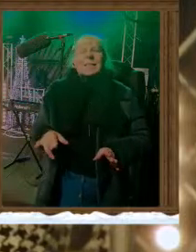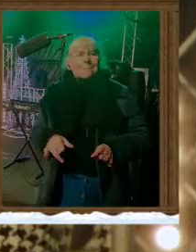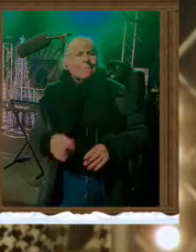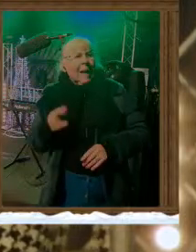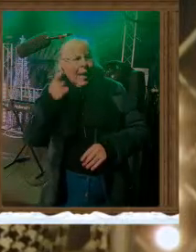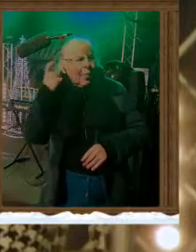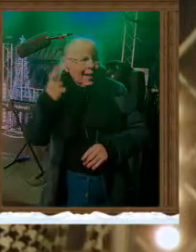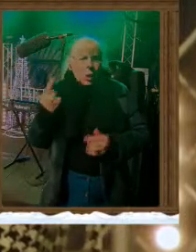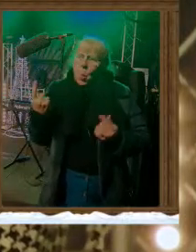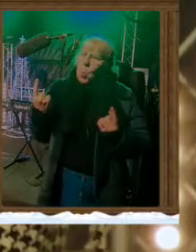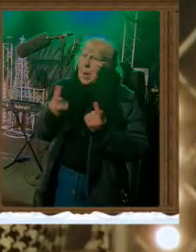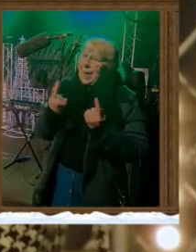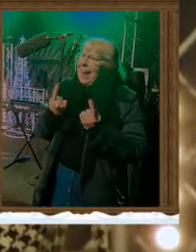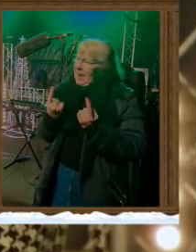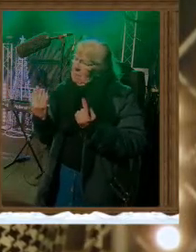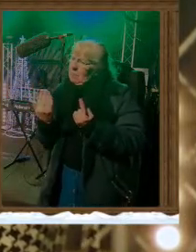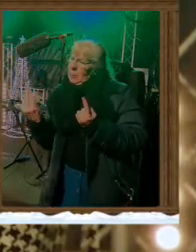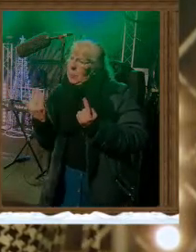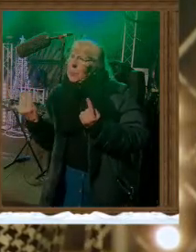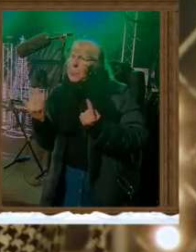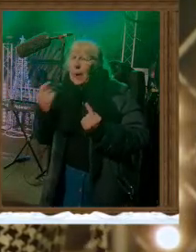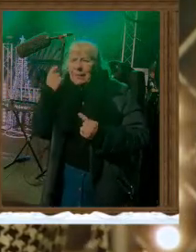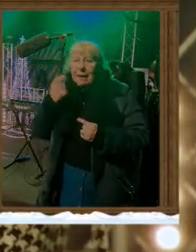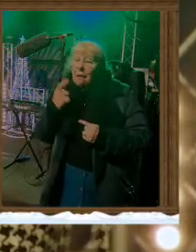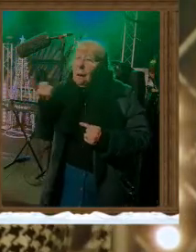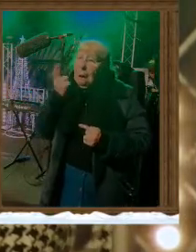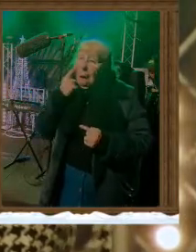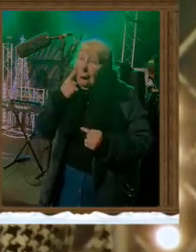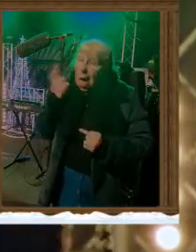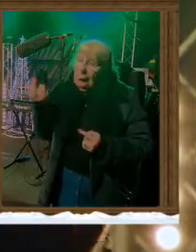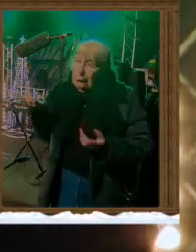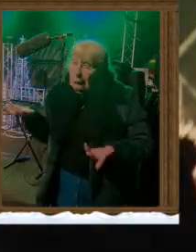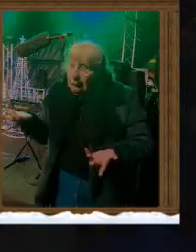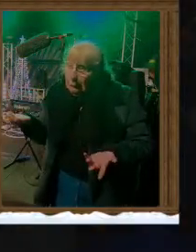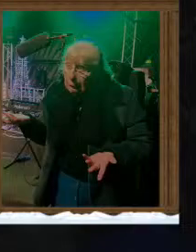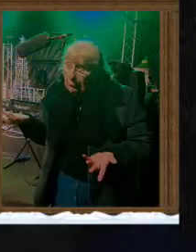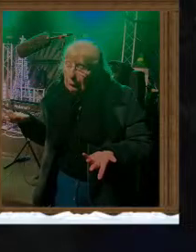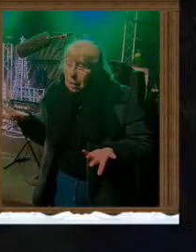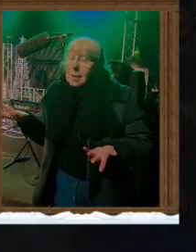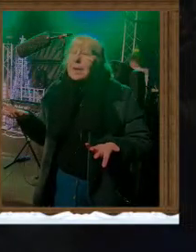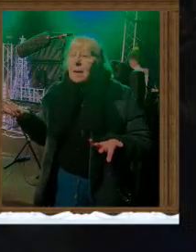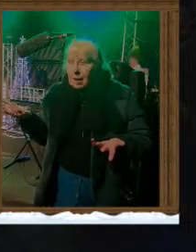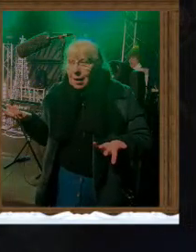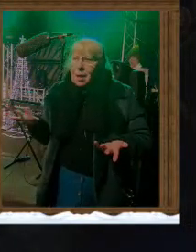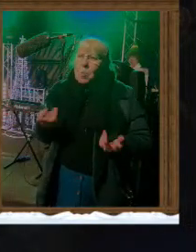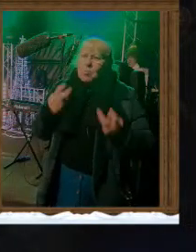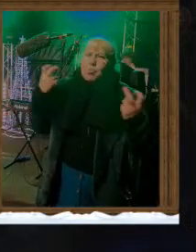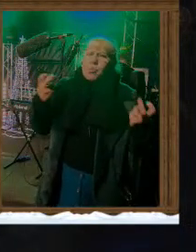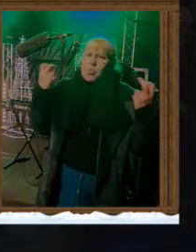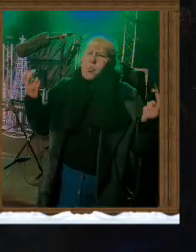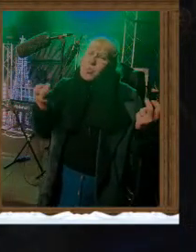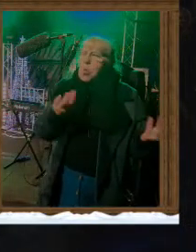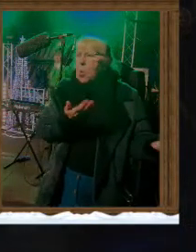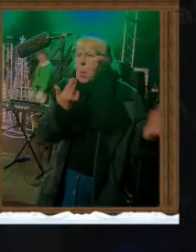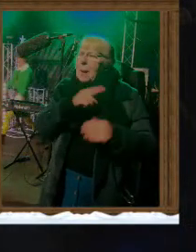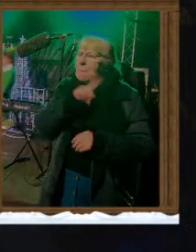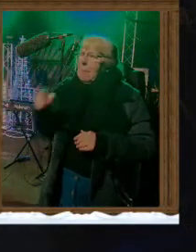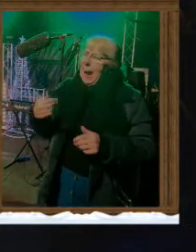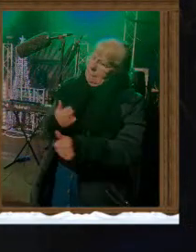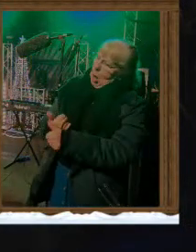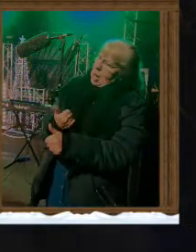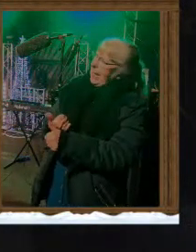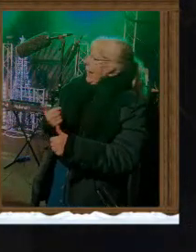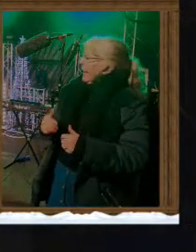think we're getting there. Will we find out? Okay, make some noise. Let's bring him back. Buddy! Come on,